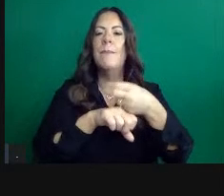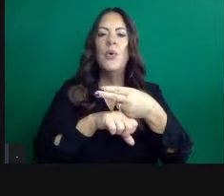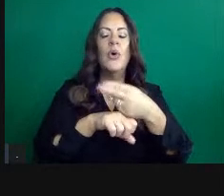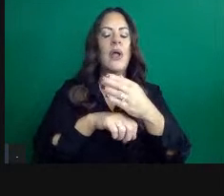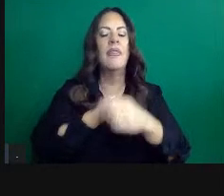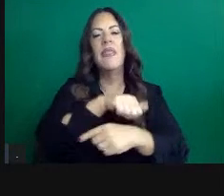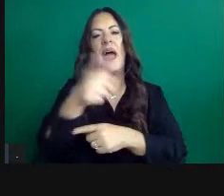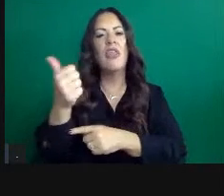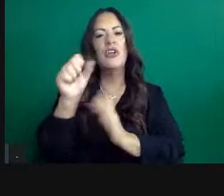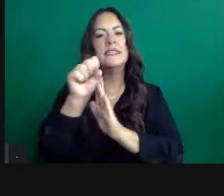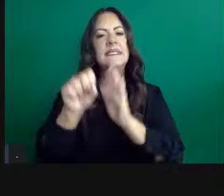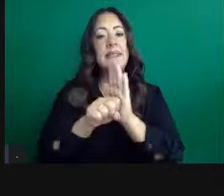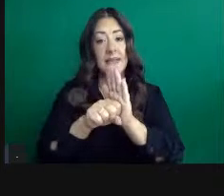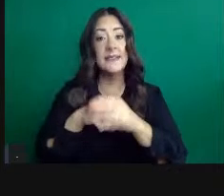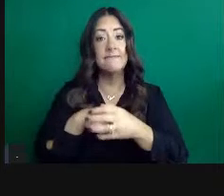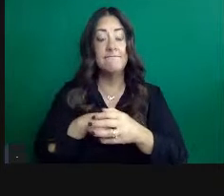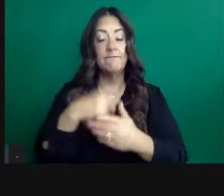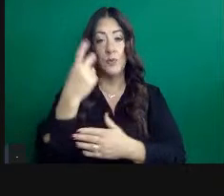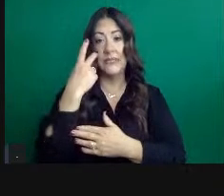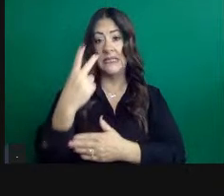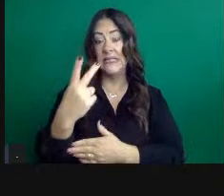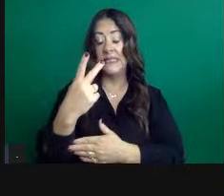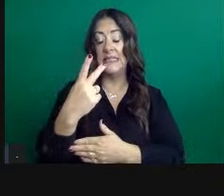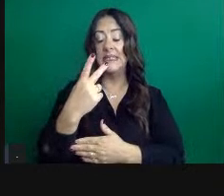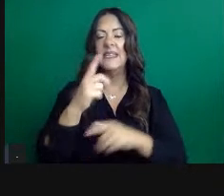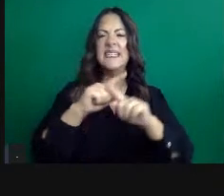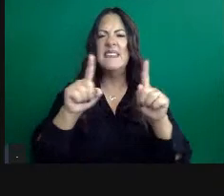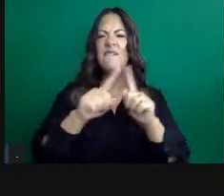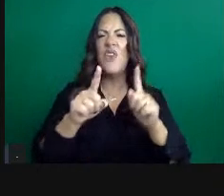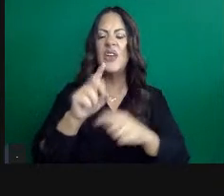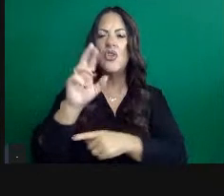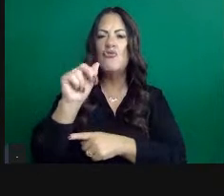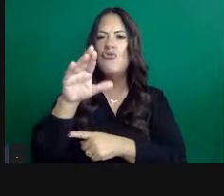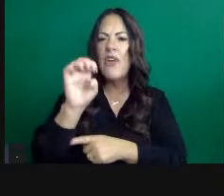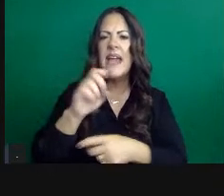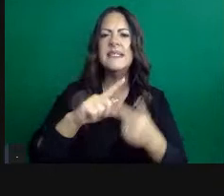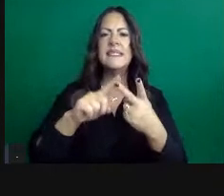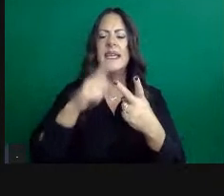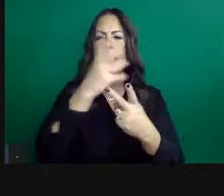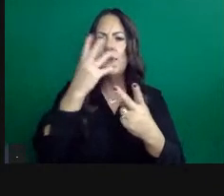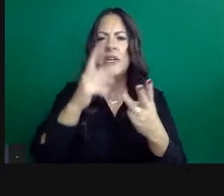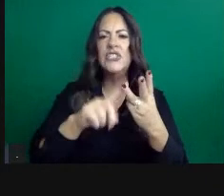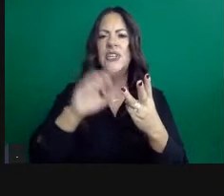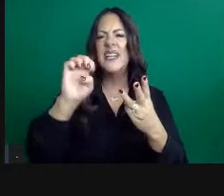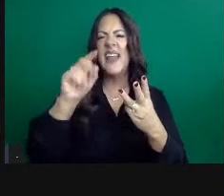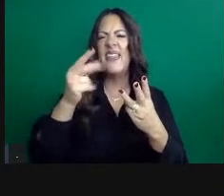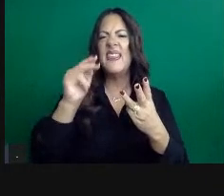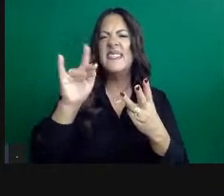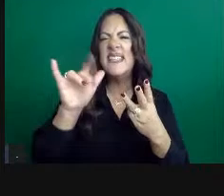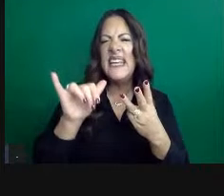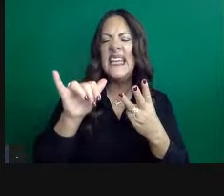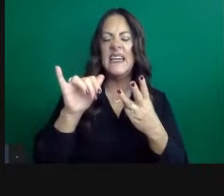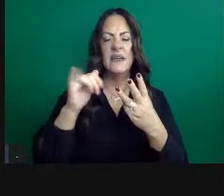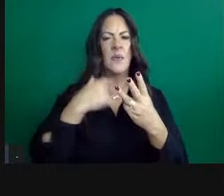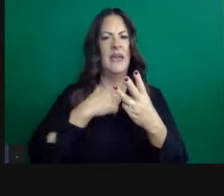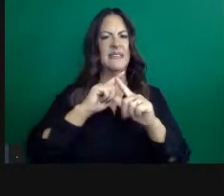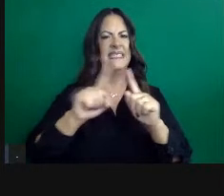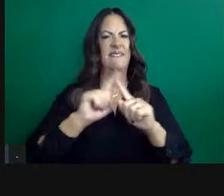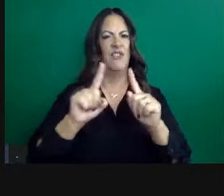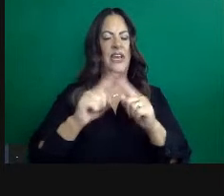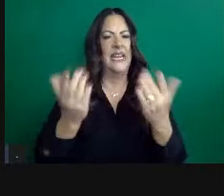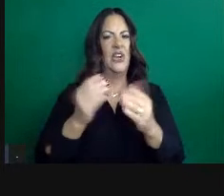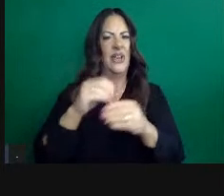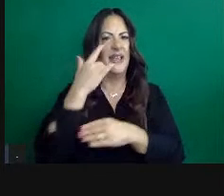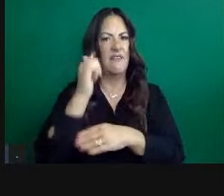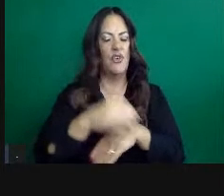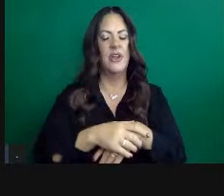see here, we're diverse by ethnicity and race and immigration status. We're also diverse in terms of